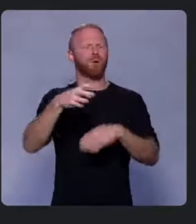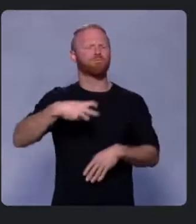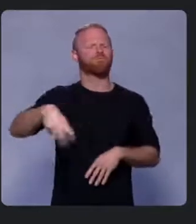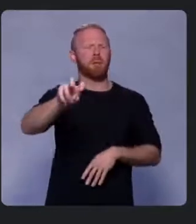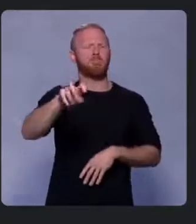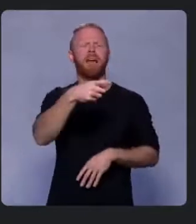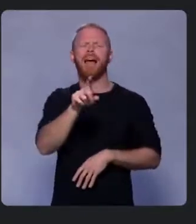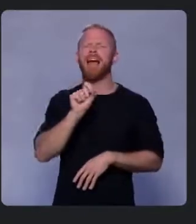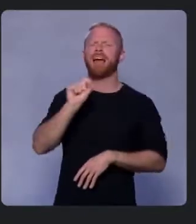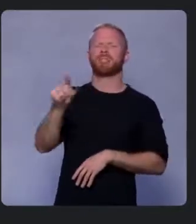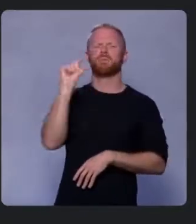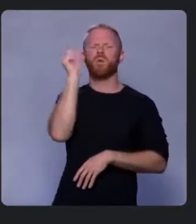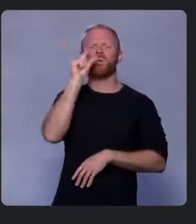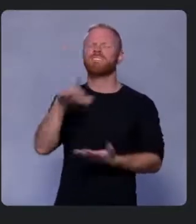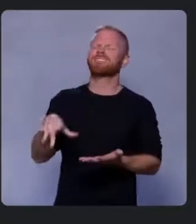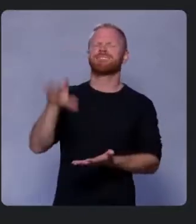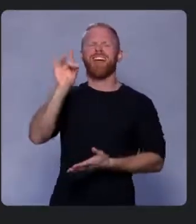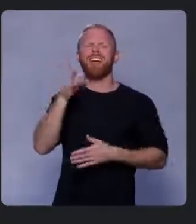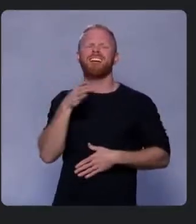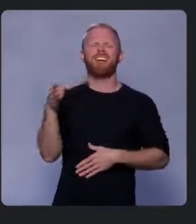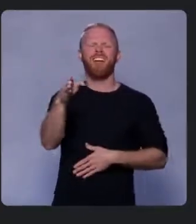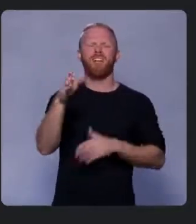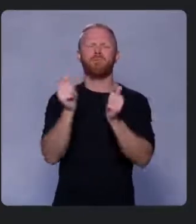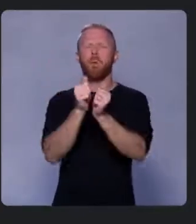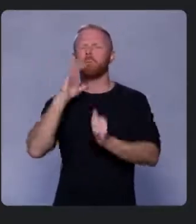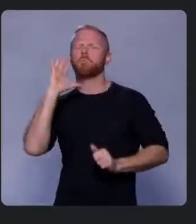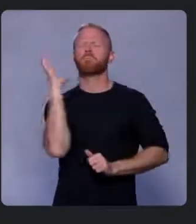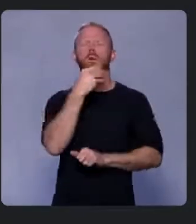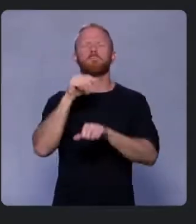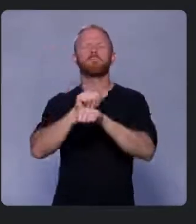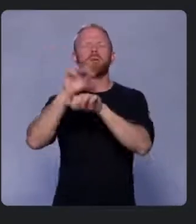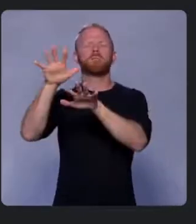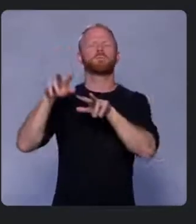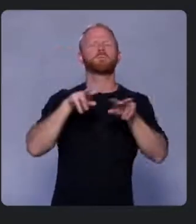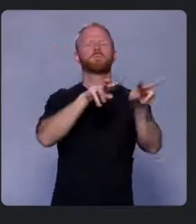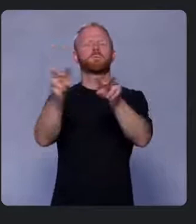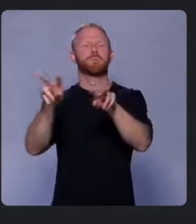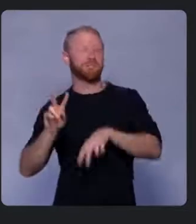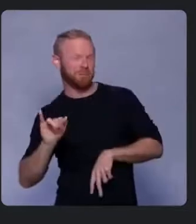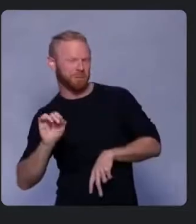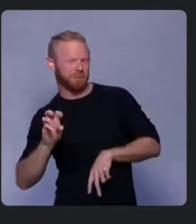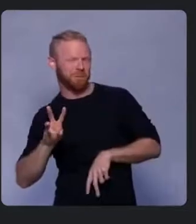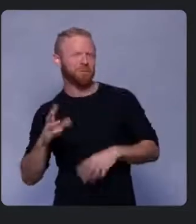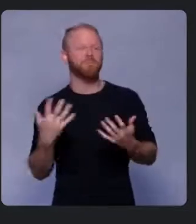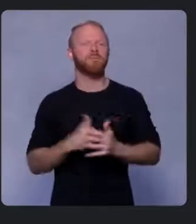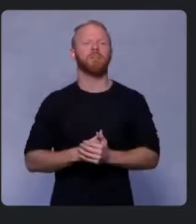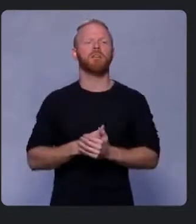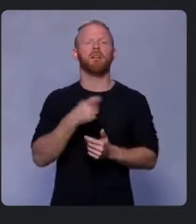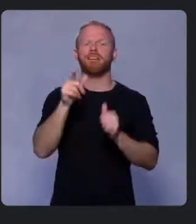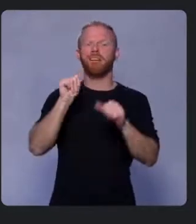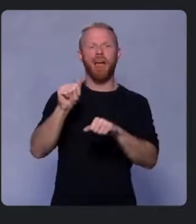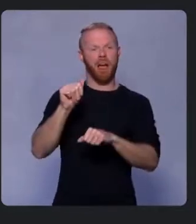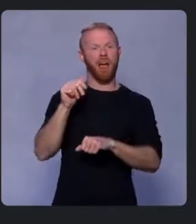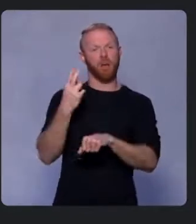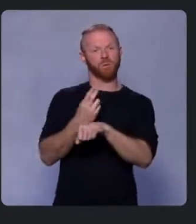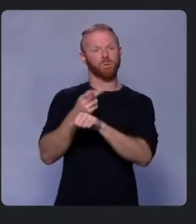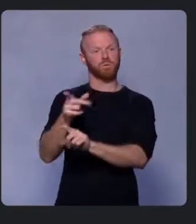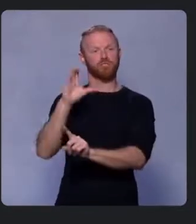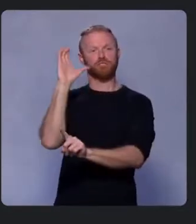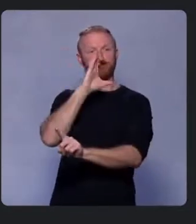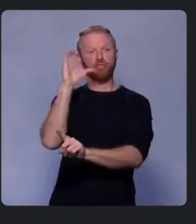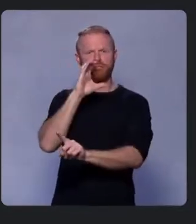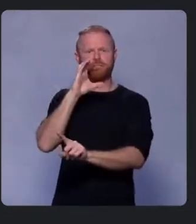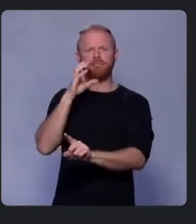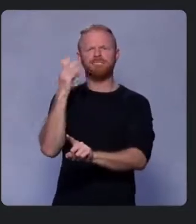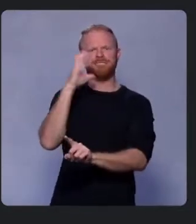to find a route with beautiful mountain views. You can also use this to search for something